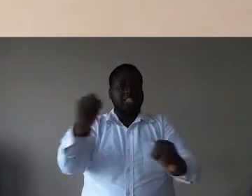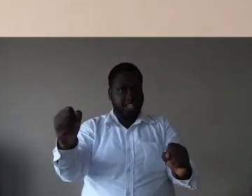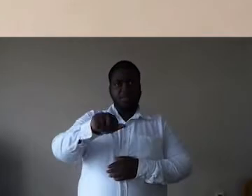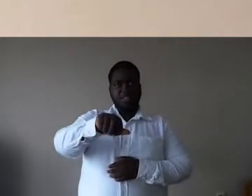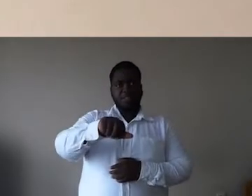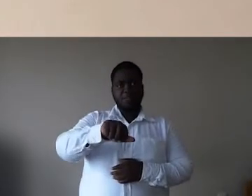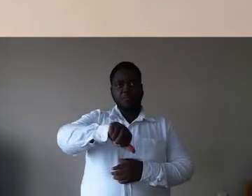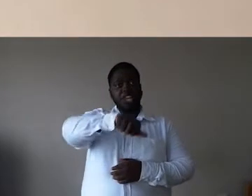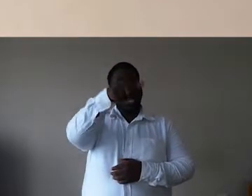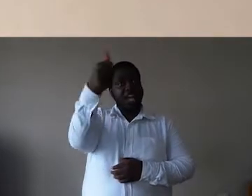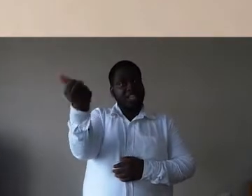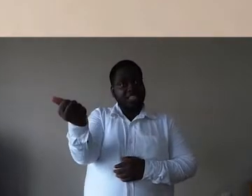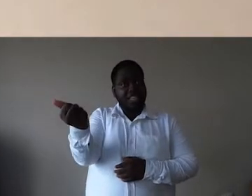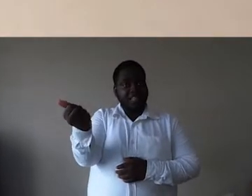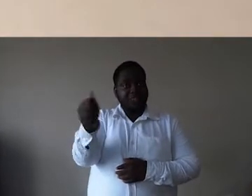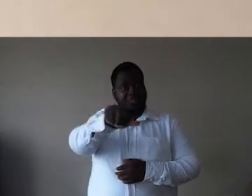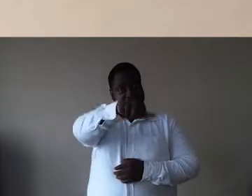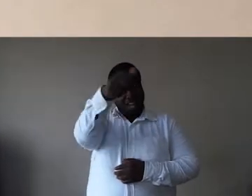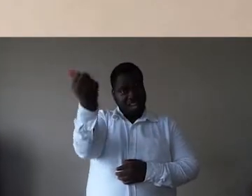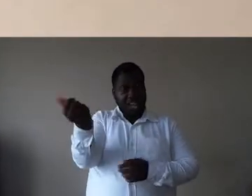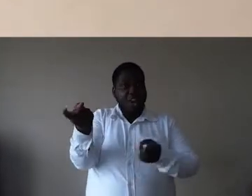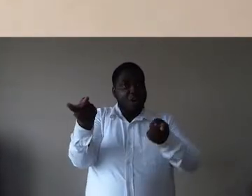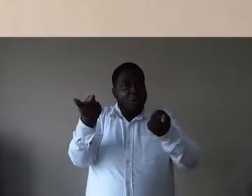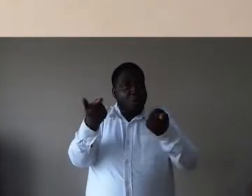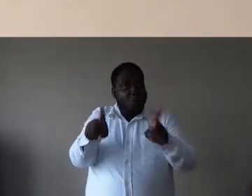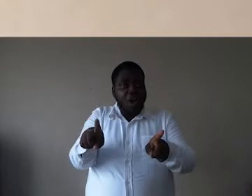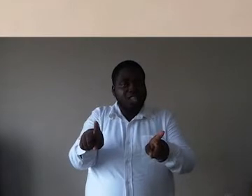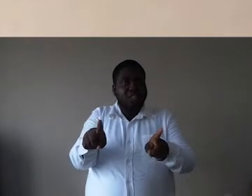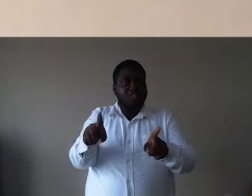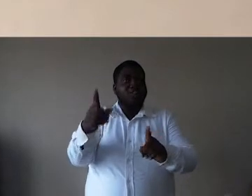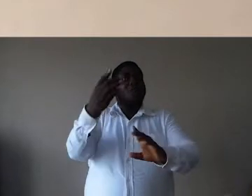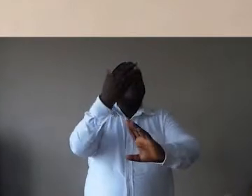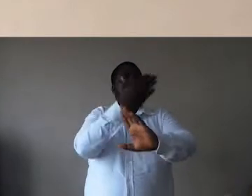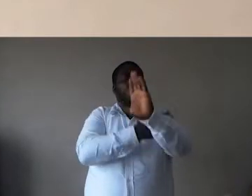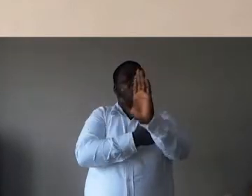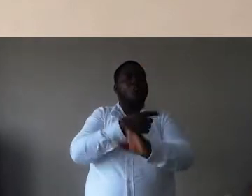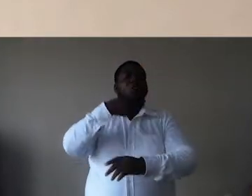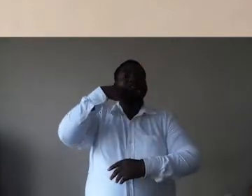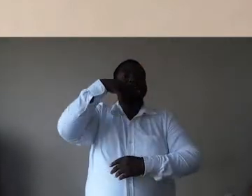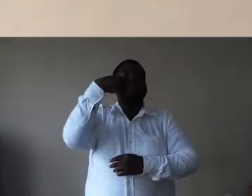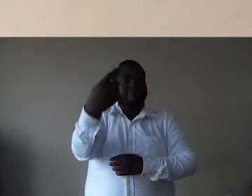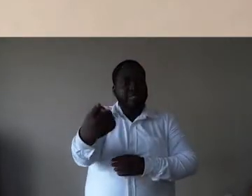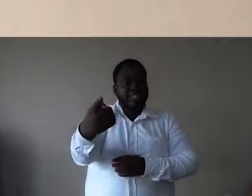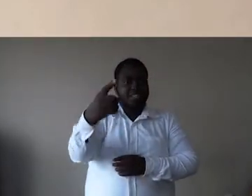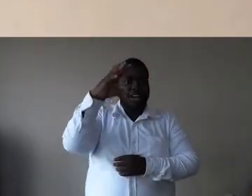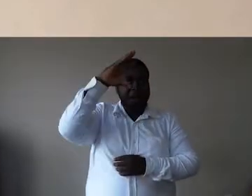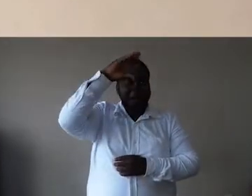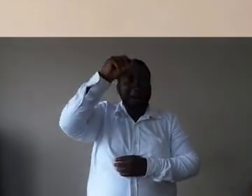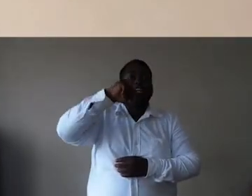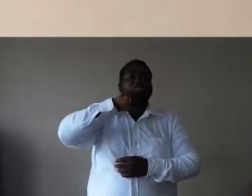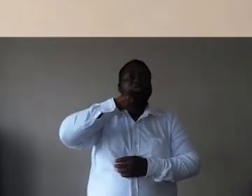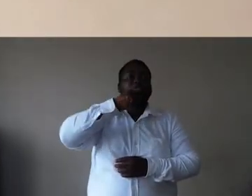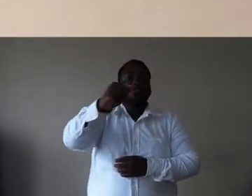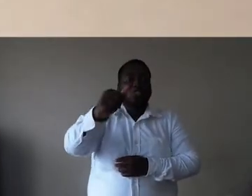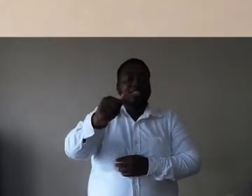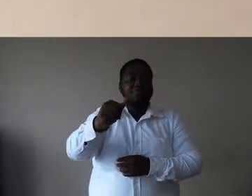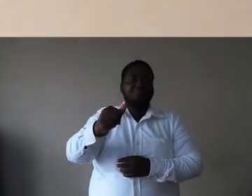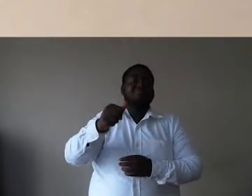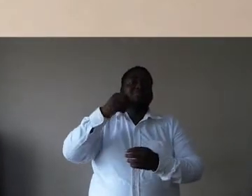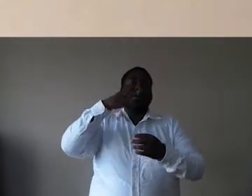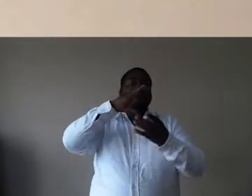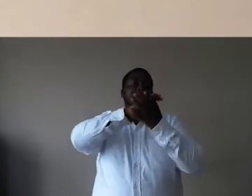disbelieves and man disobeys, God destroys. And this has been God's principle from Genesis till the end of the